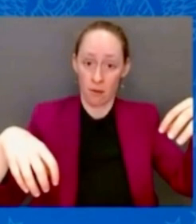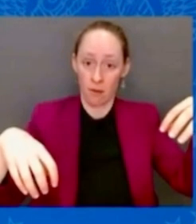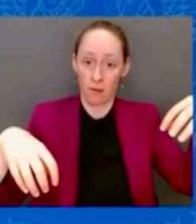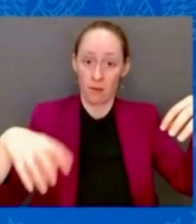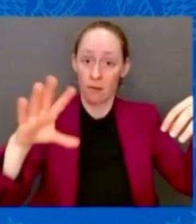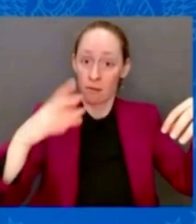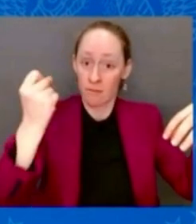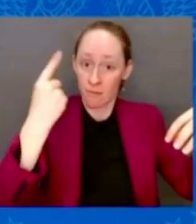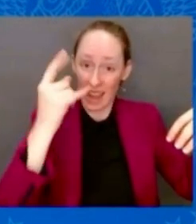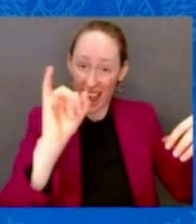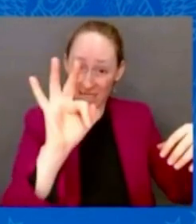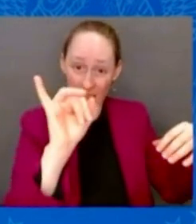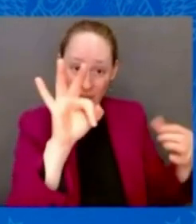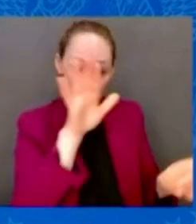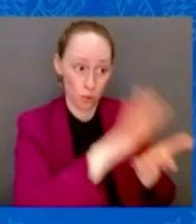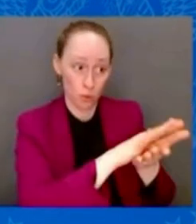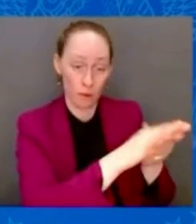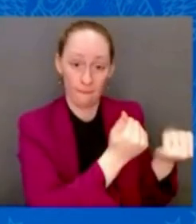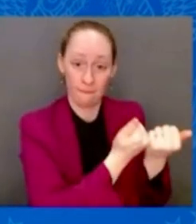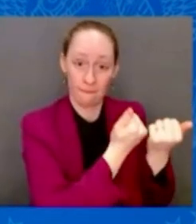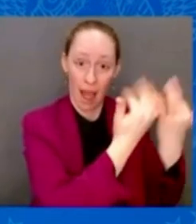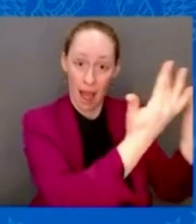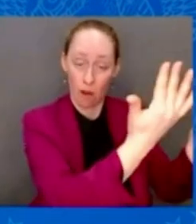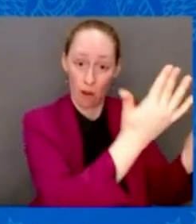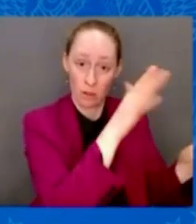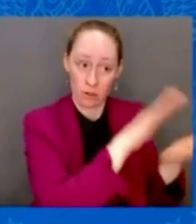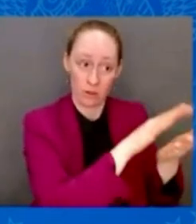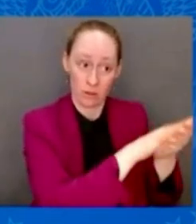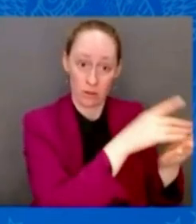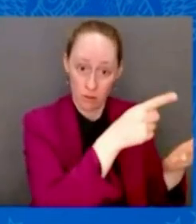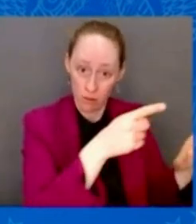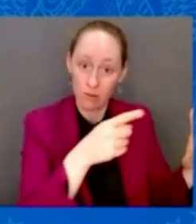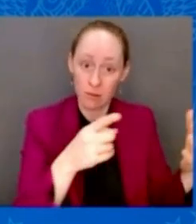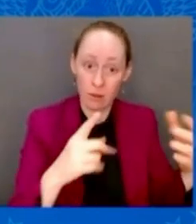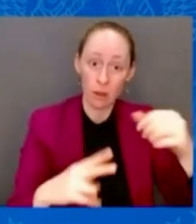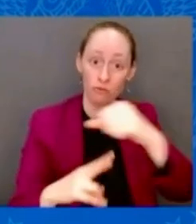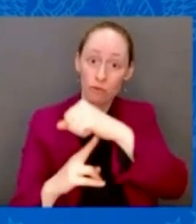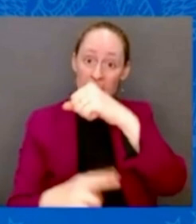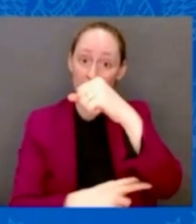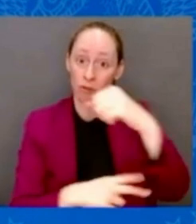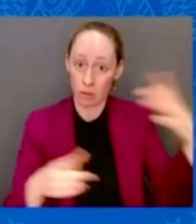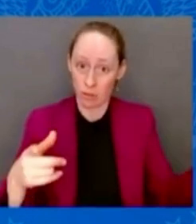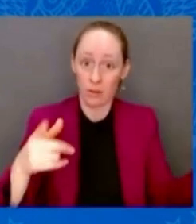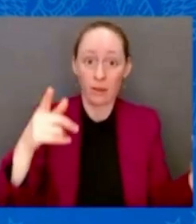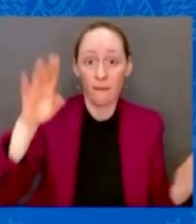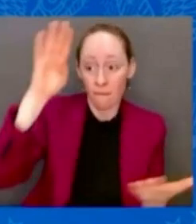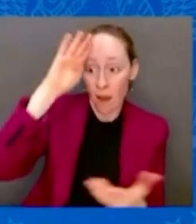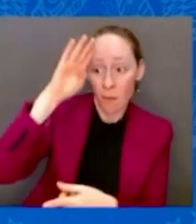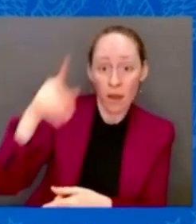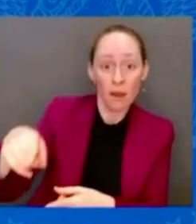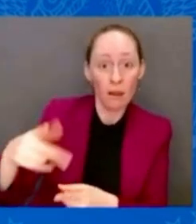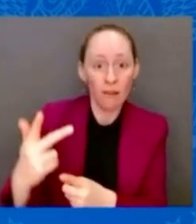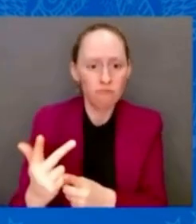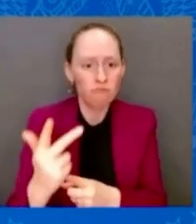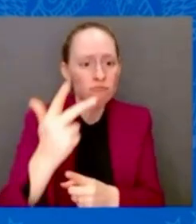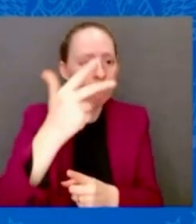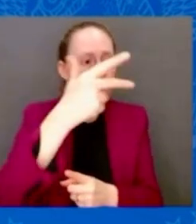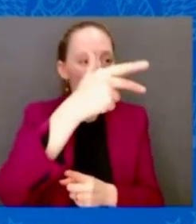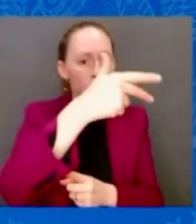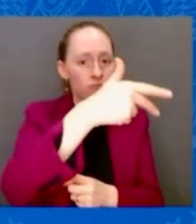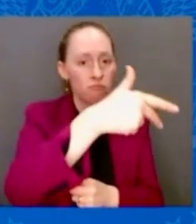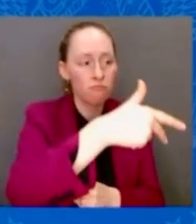weight of the fire truck. So I had to go, don't hold me to this exactly, but I think it was 8 miles